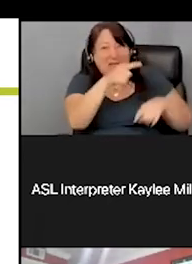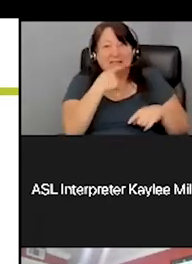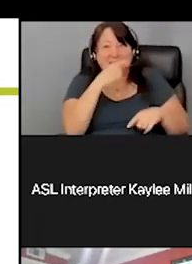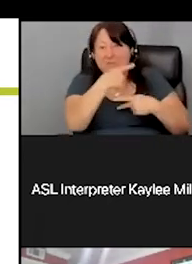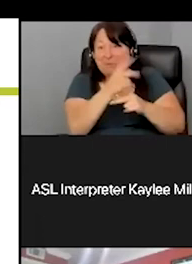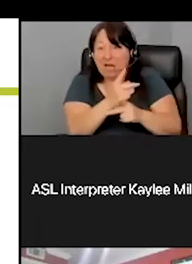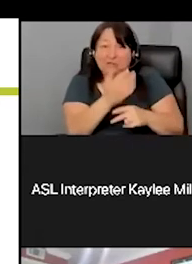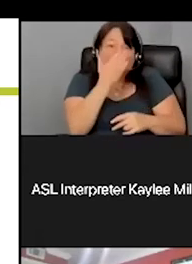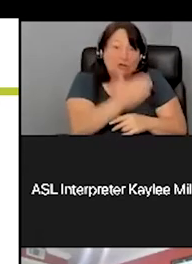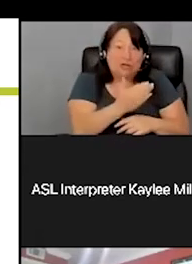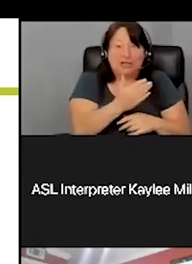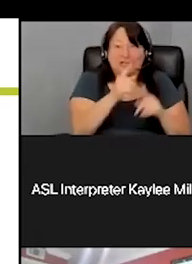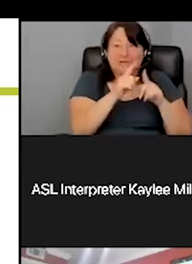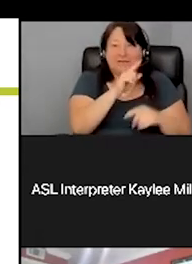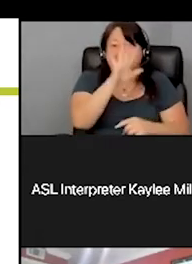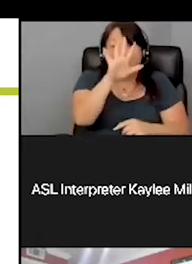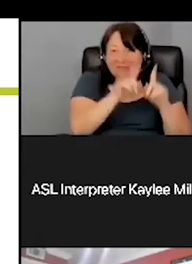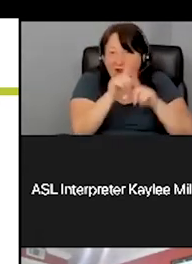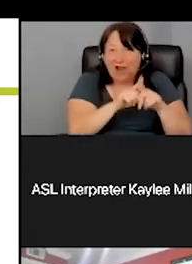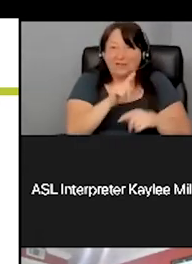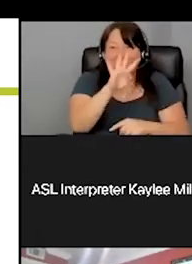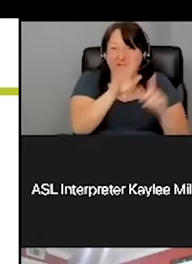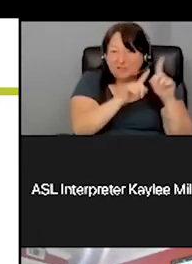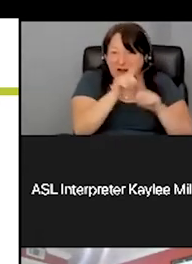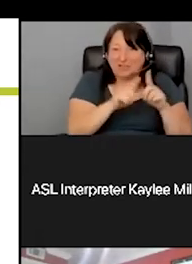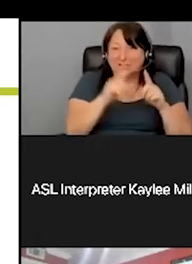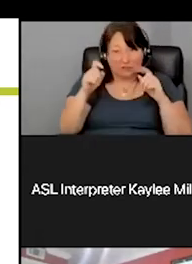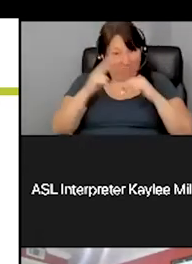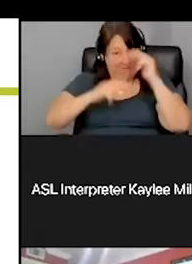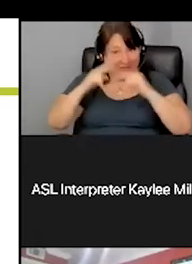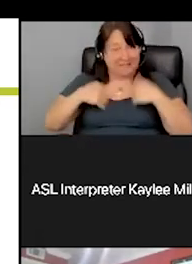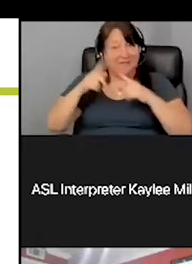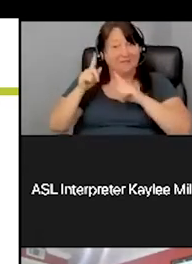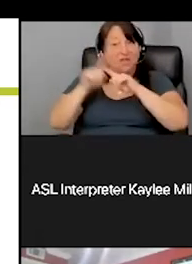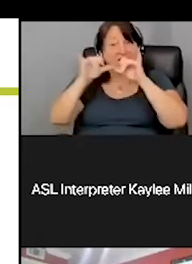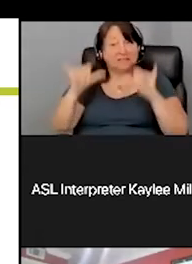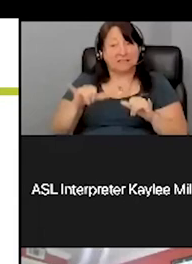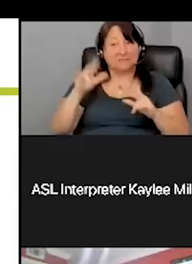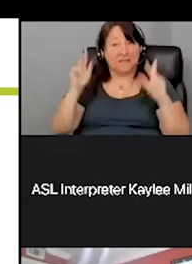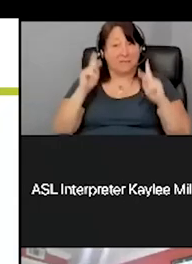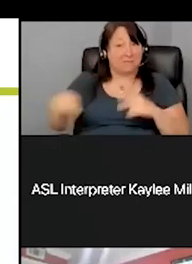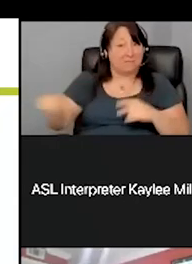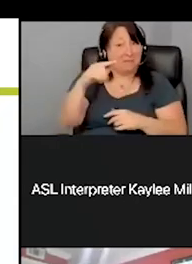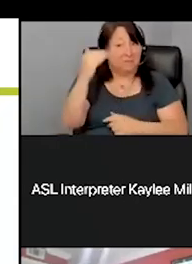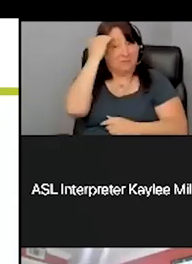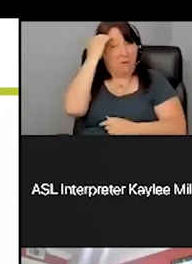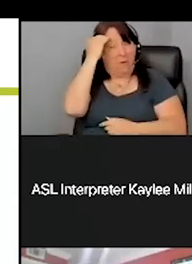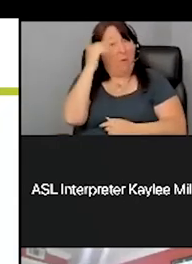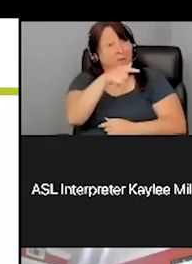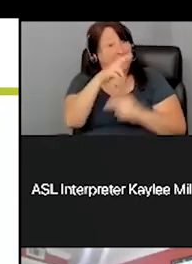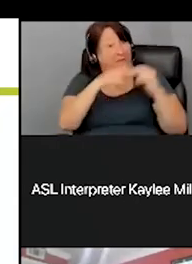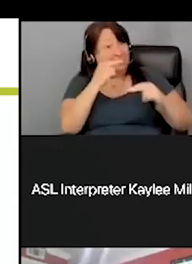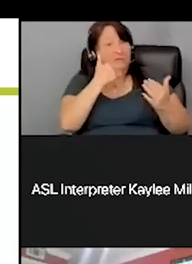product is good and this product is bad. Should buildings have a star system that it kind of tells the public, hey, this building is good, okay, or